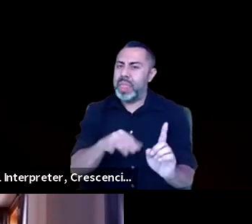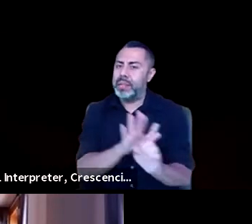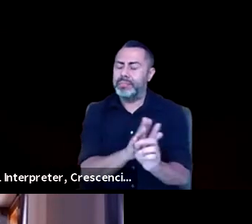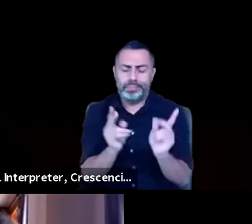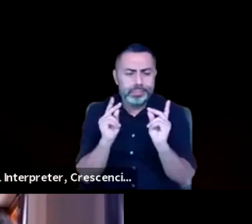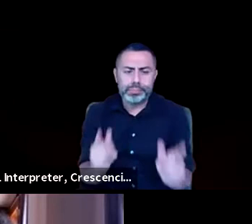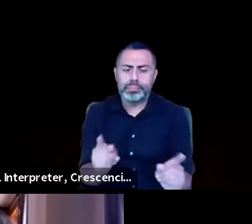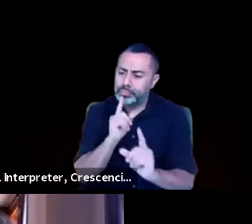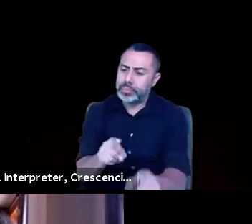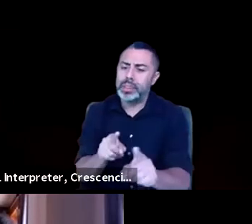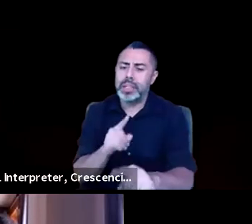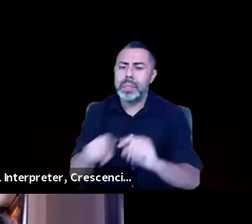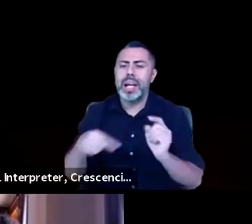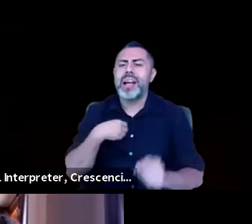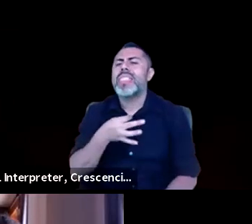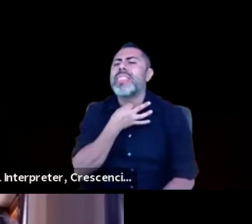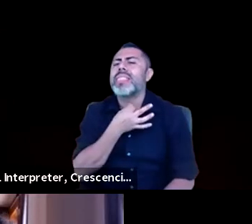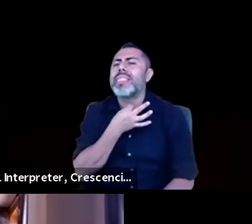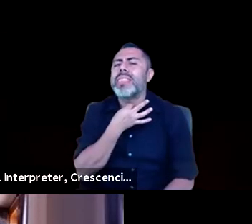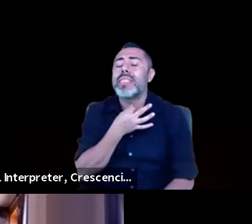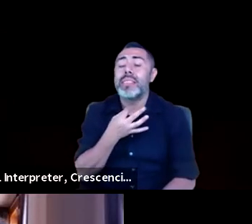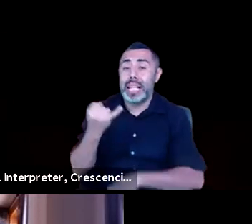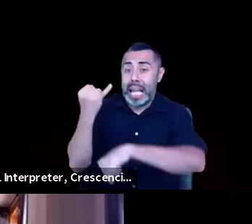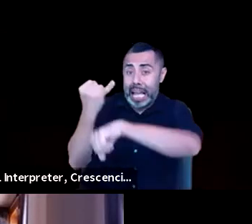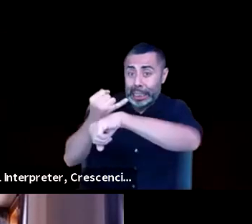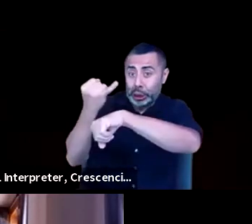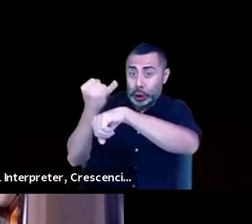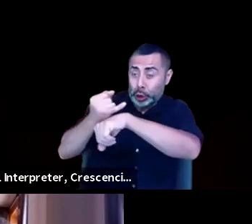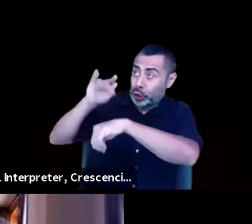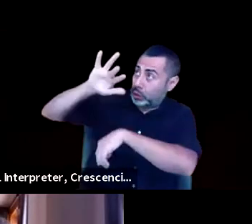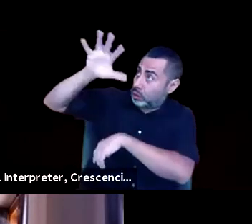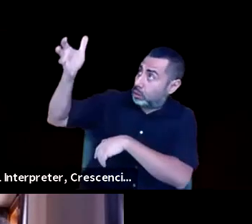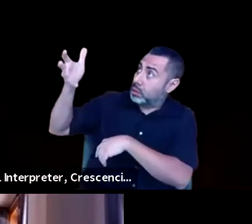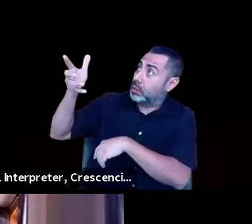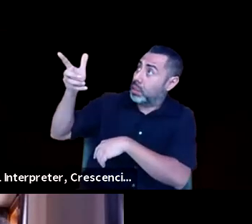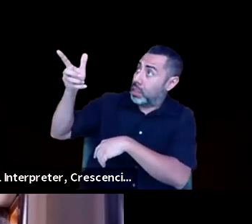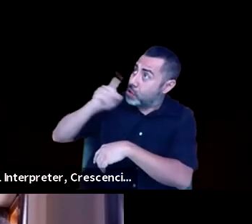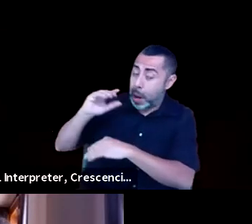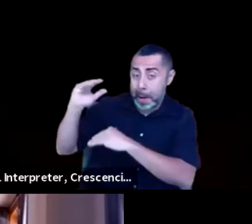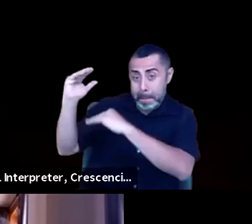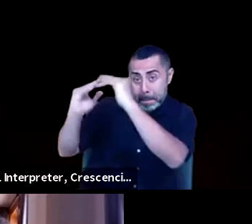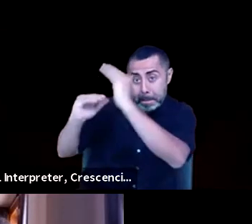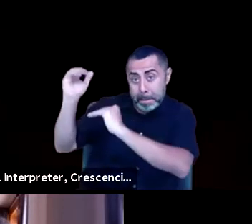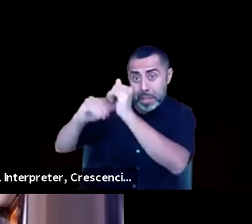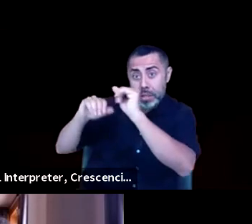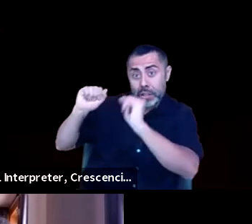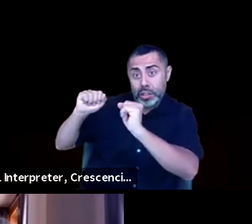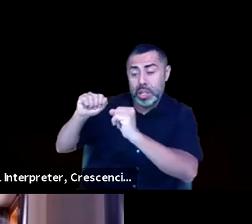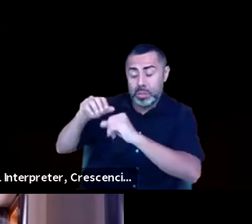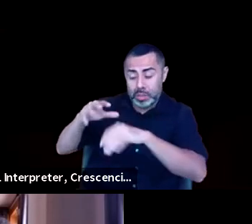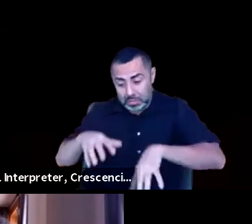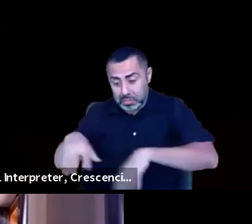sort of like, whether our institutions are built to lead this charge, whether there's, you know, a question